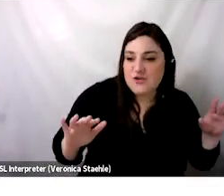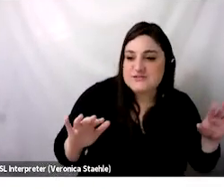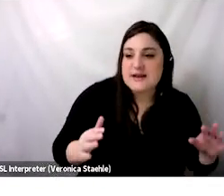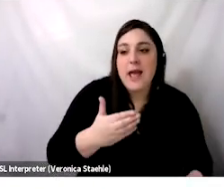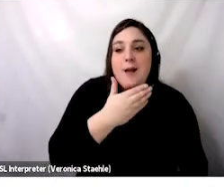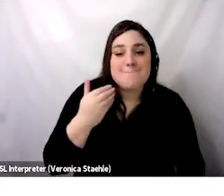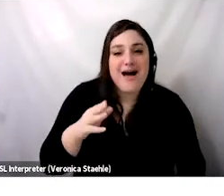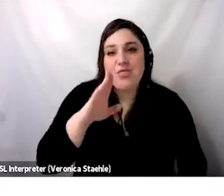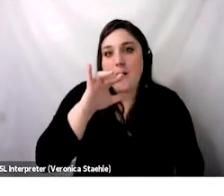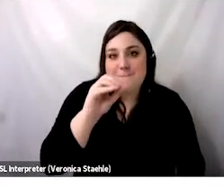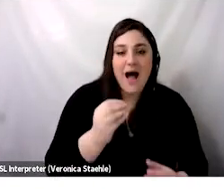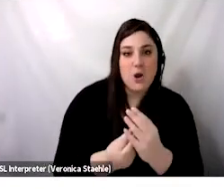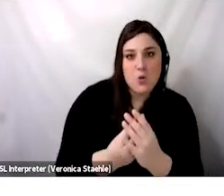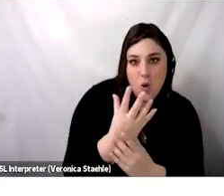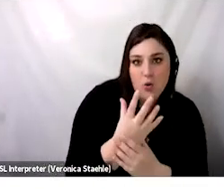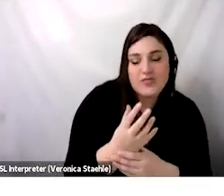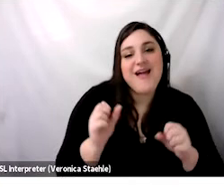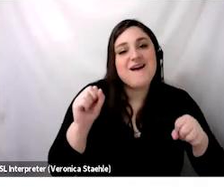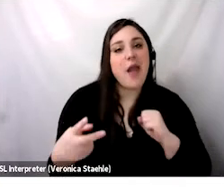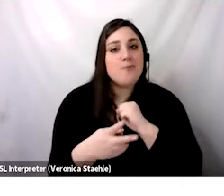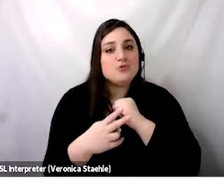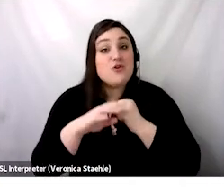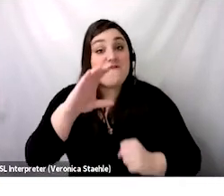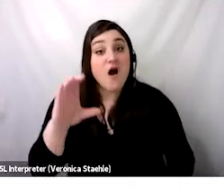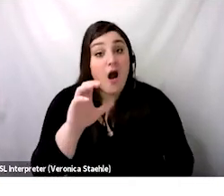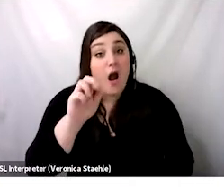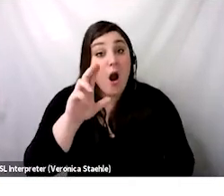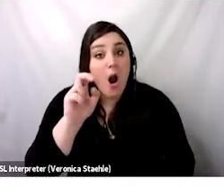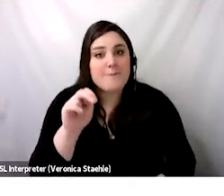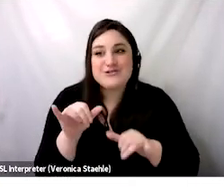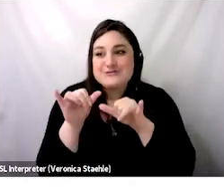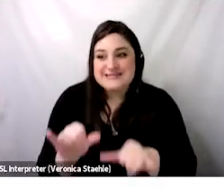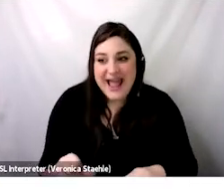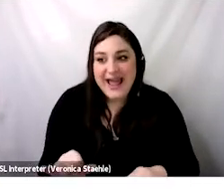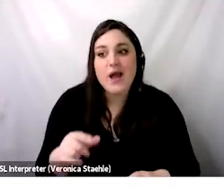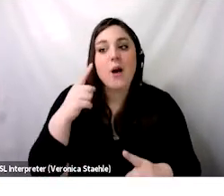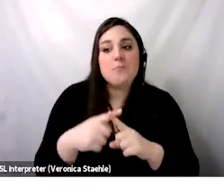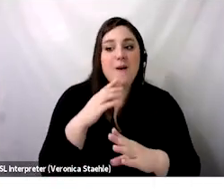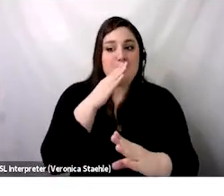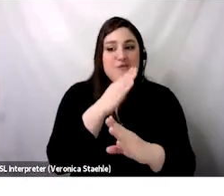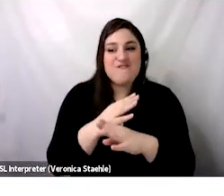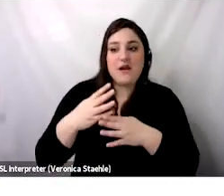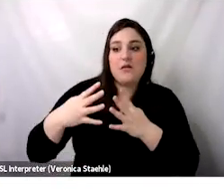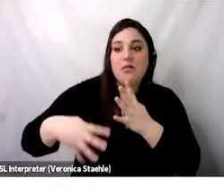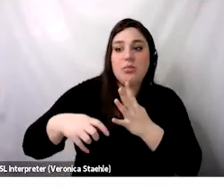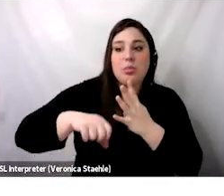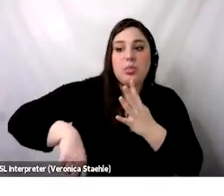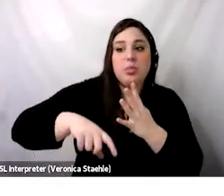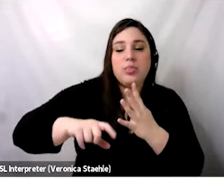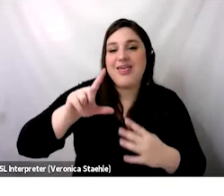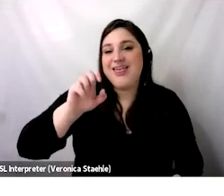to keep carbon in the soil, and it can prevent leaching of nutrients back into our